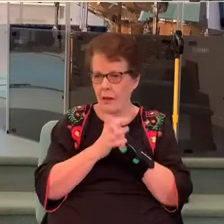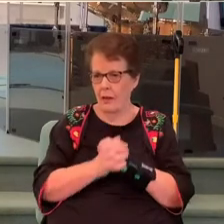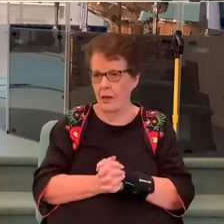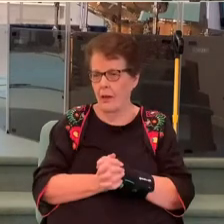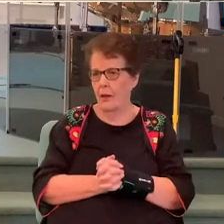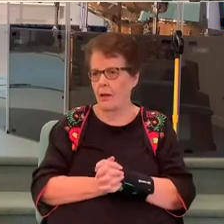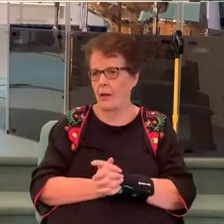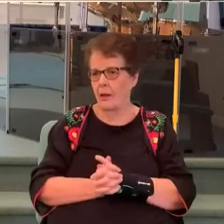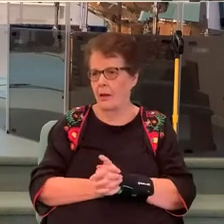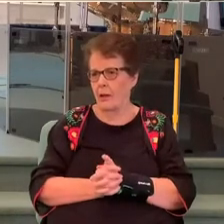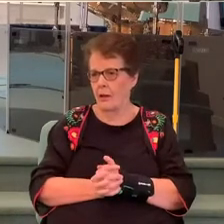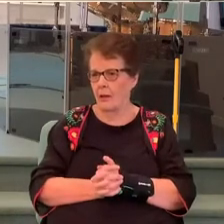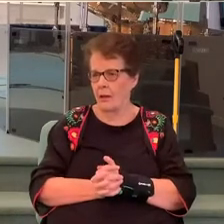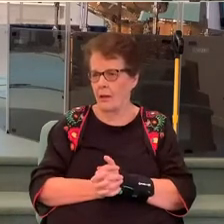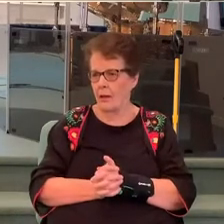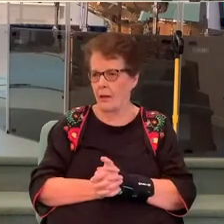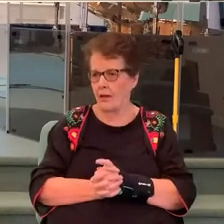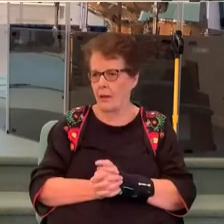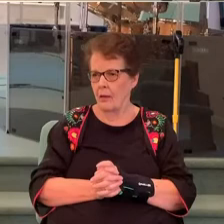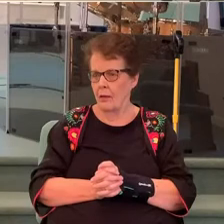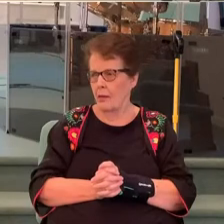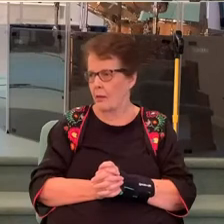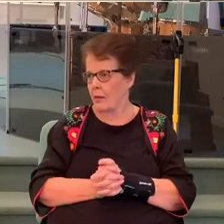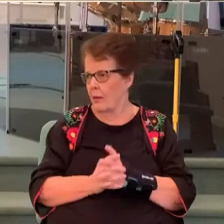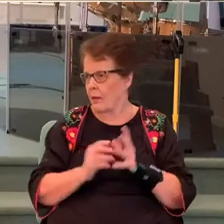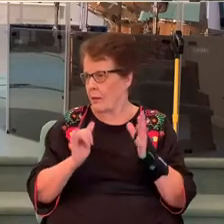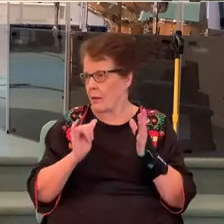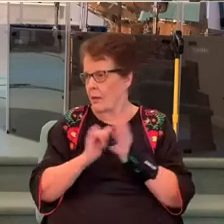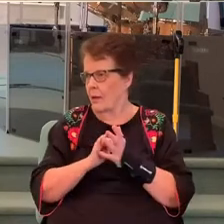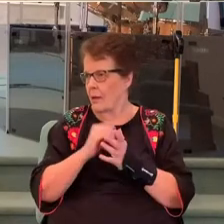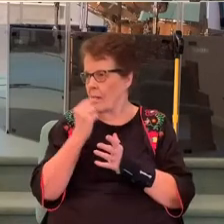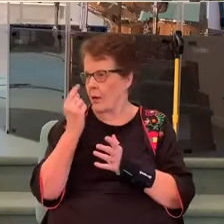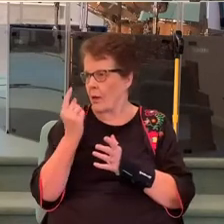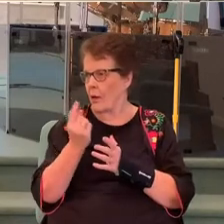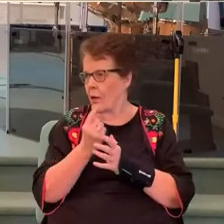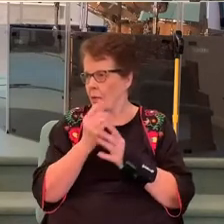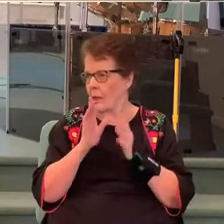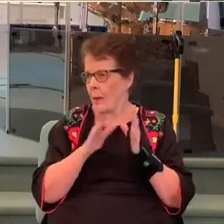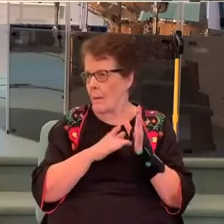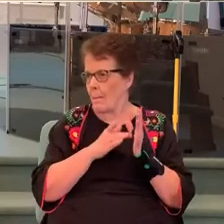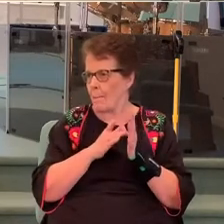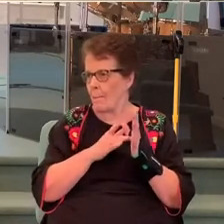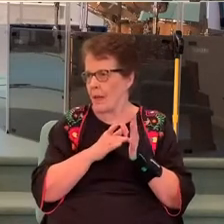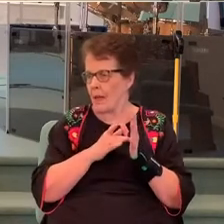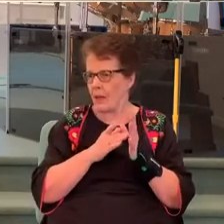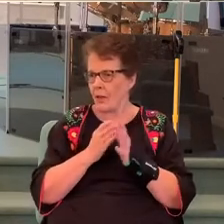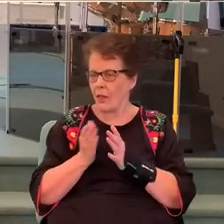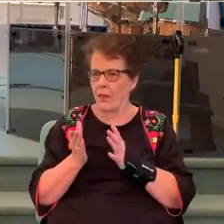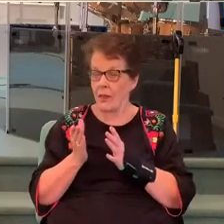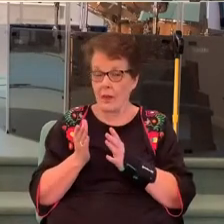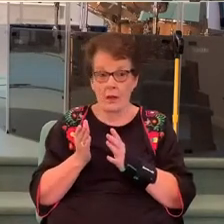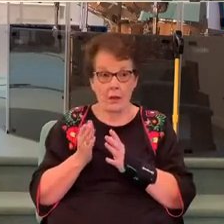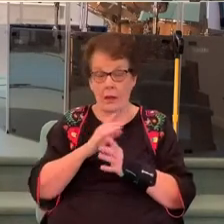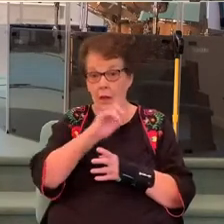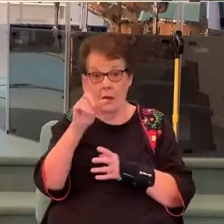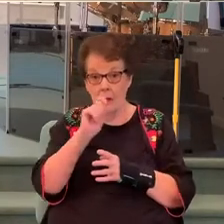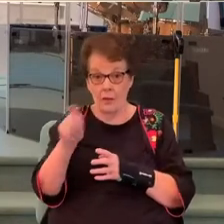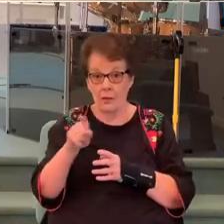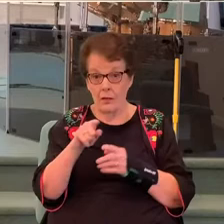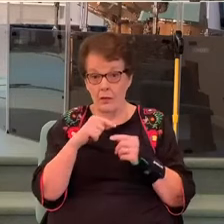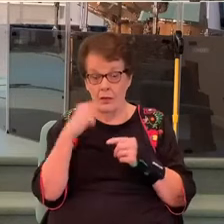You might say, well, is that only a medical condition healing? No, you ever prayed and felt like